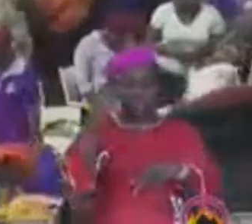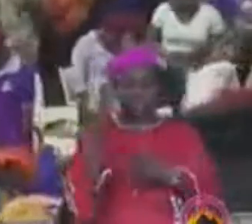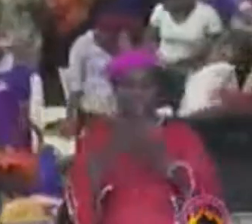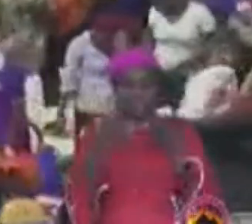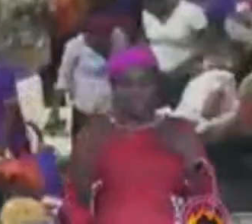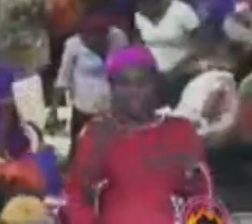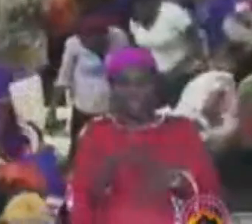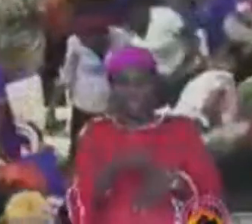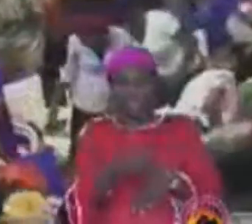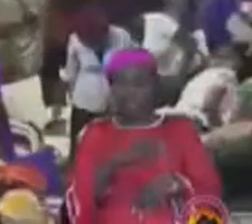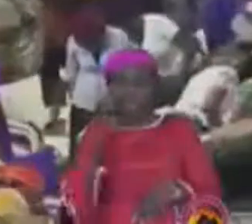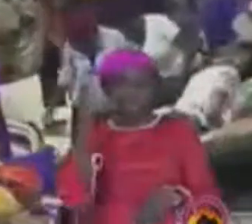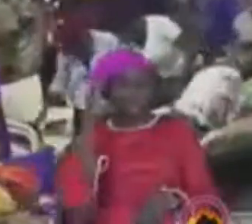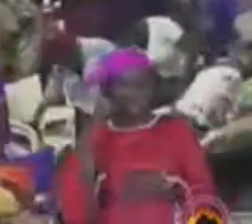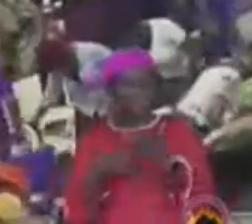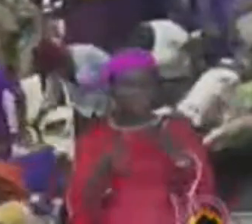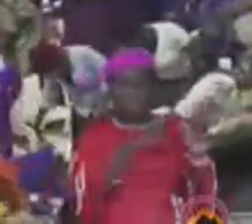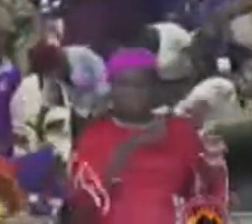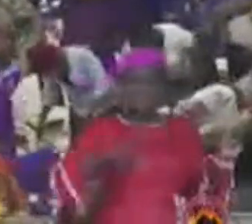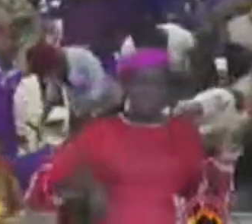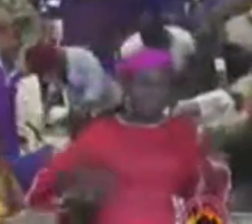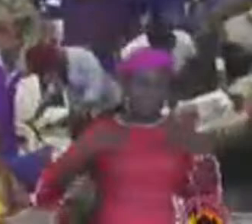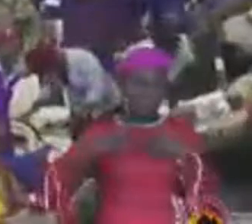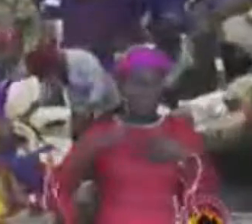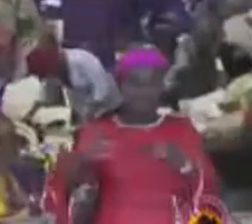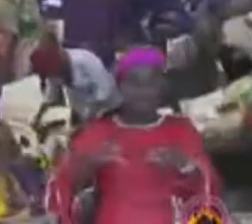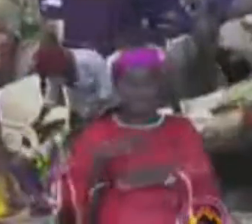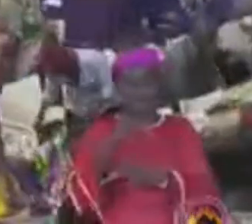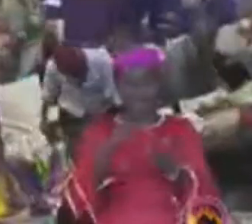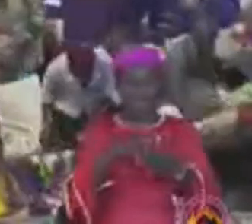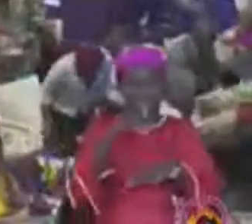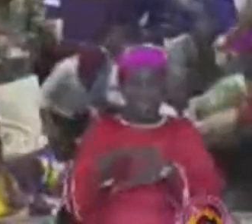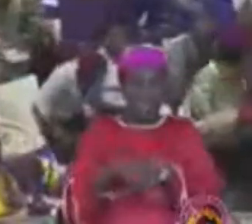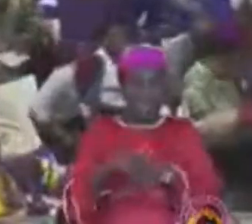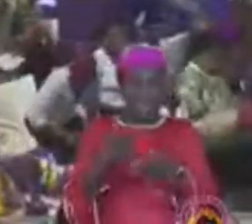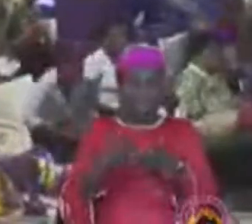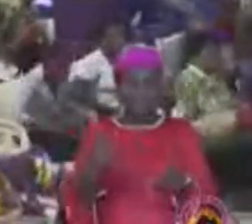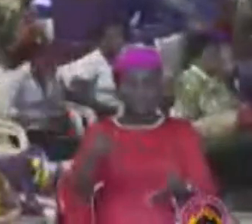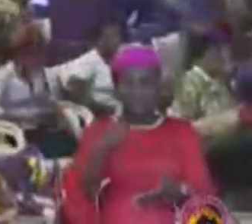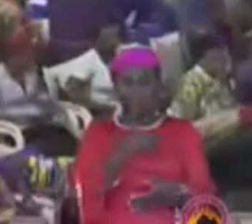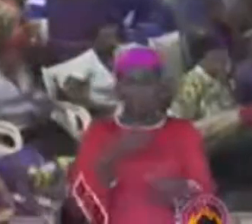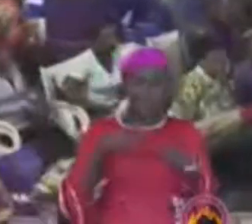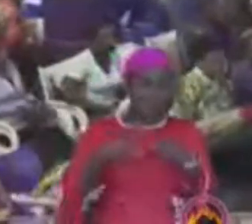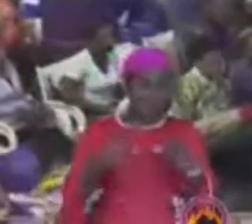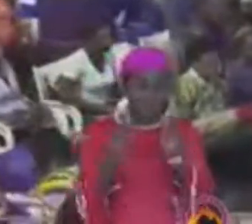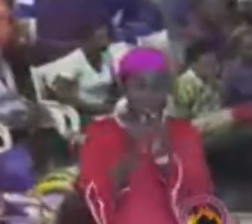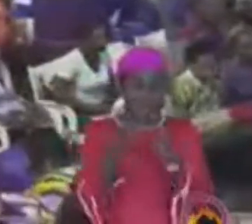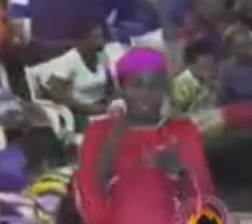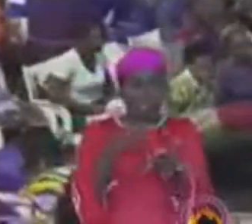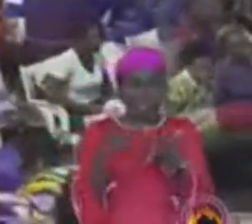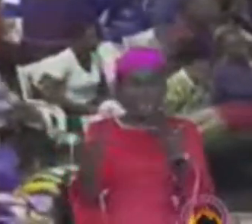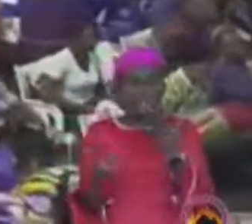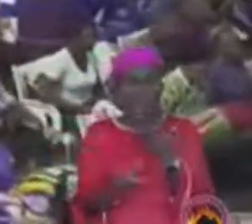see how some of what the Lord has done here tonight before we go on with this program.